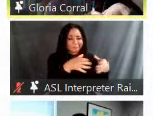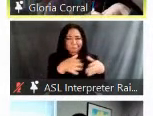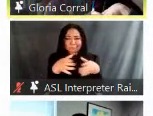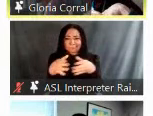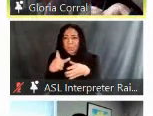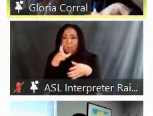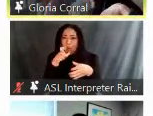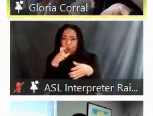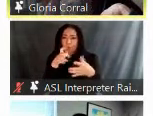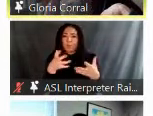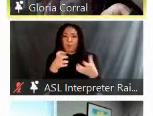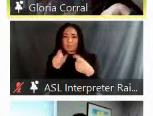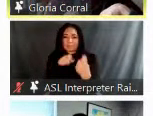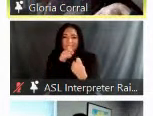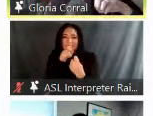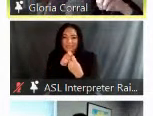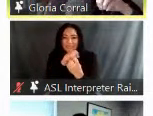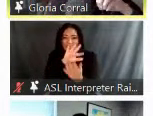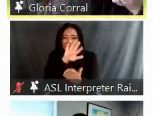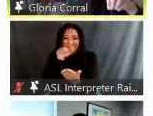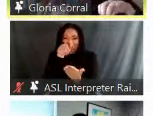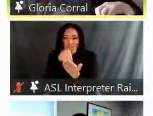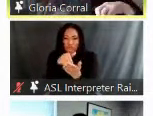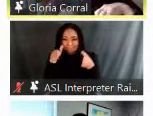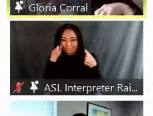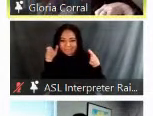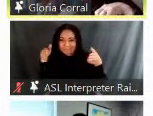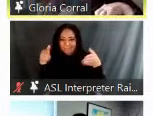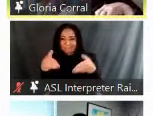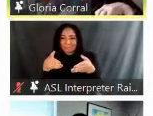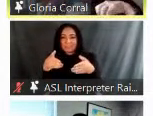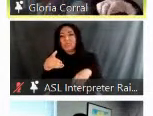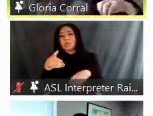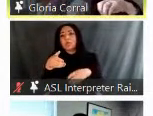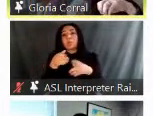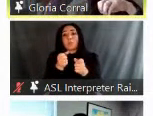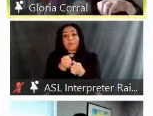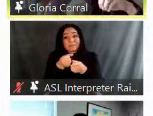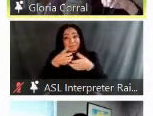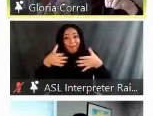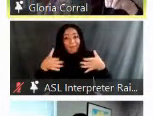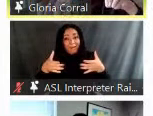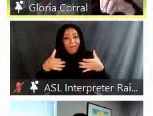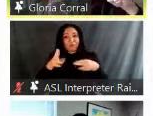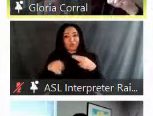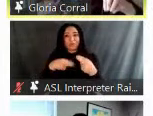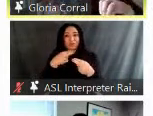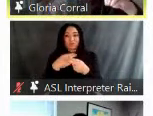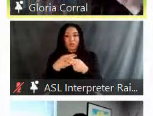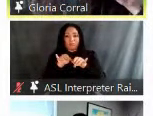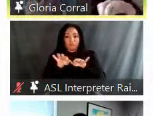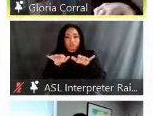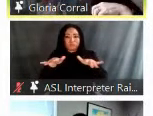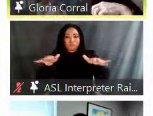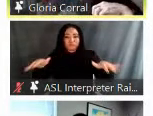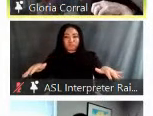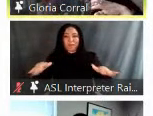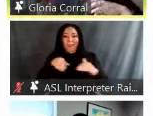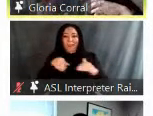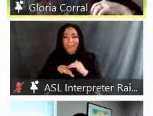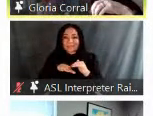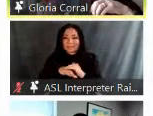be centered when we expand universality of education and access